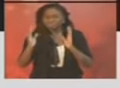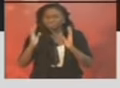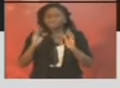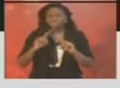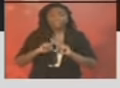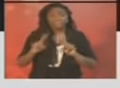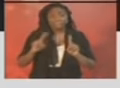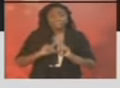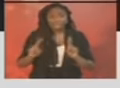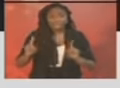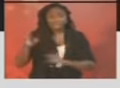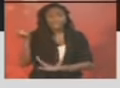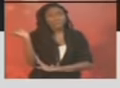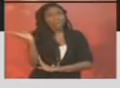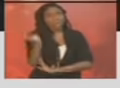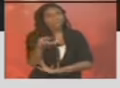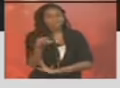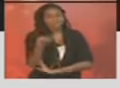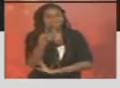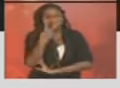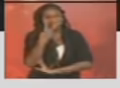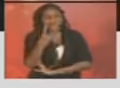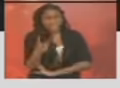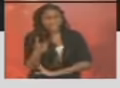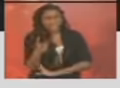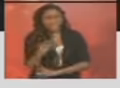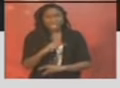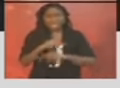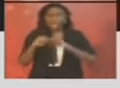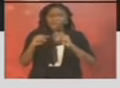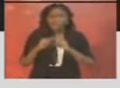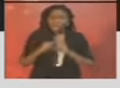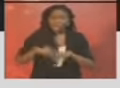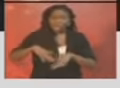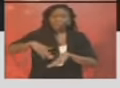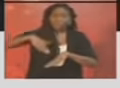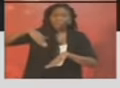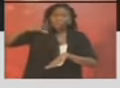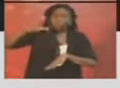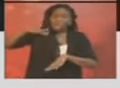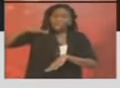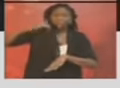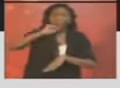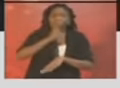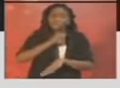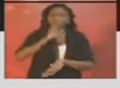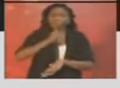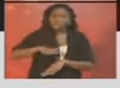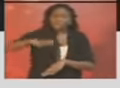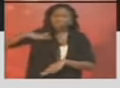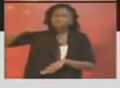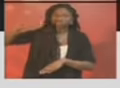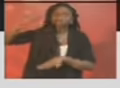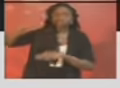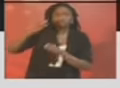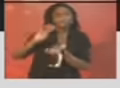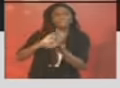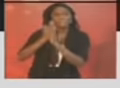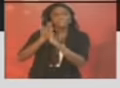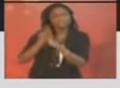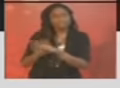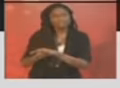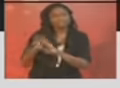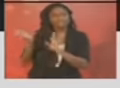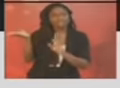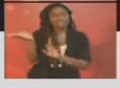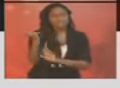with the deaths that the older you get, the higher the rate of death in those particular age groups. And as you go down by age, we see the